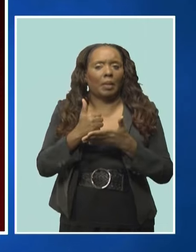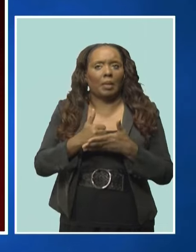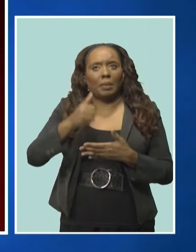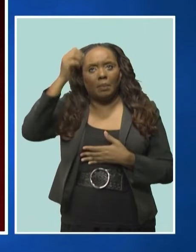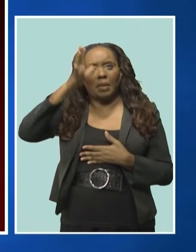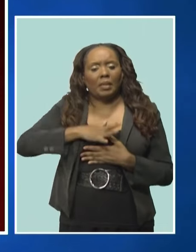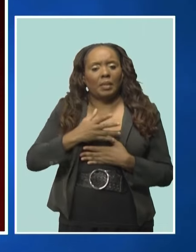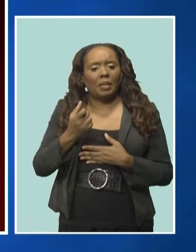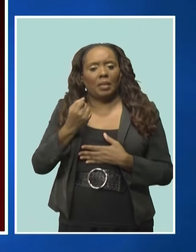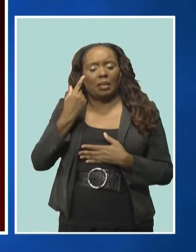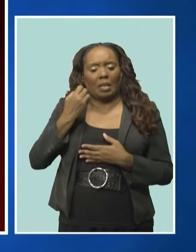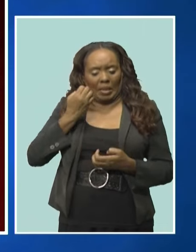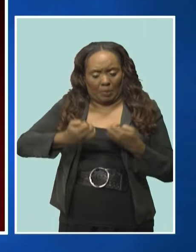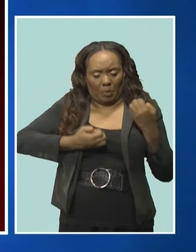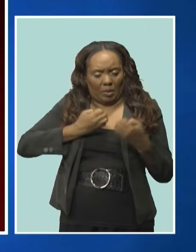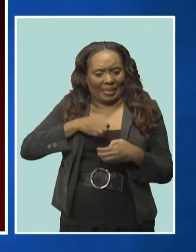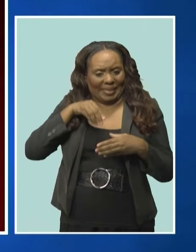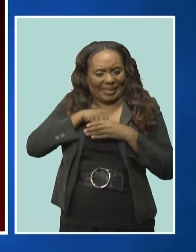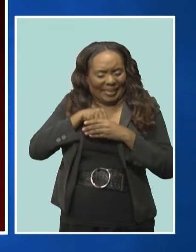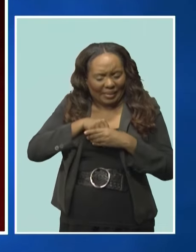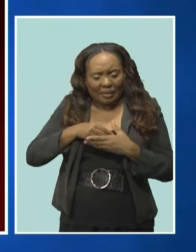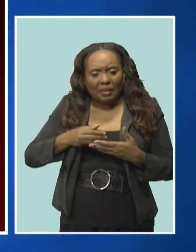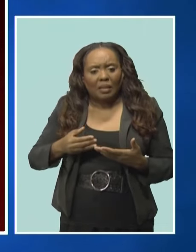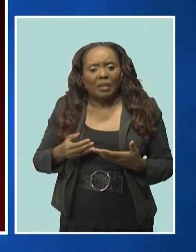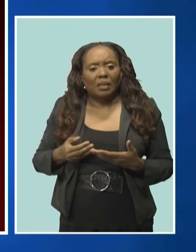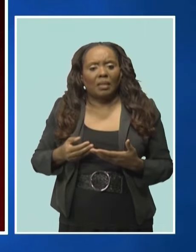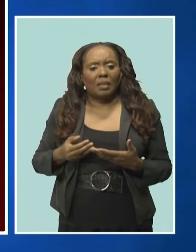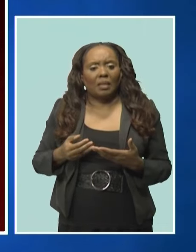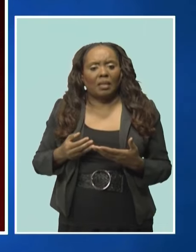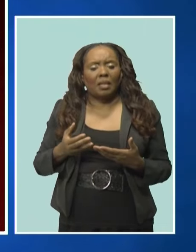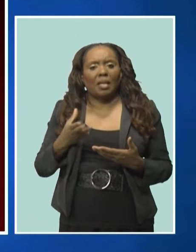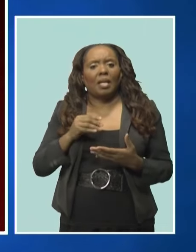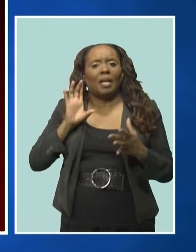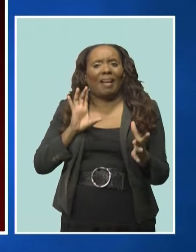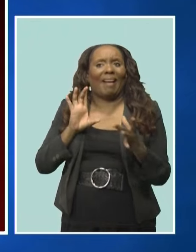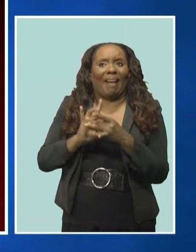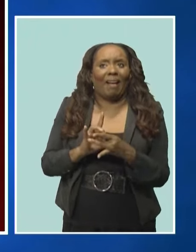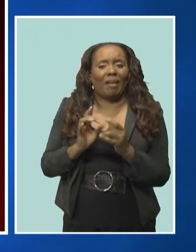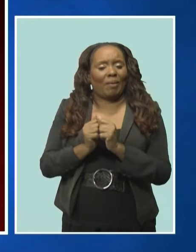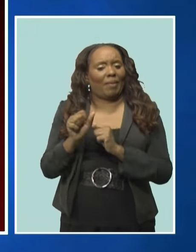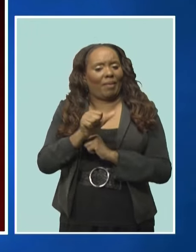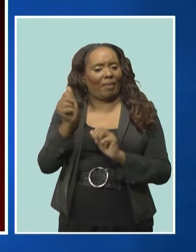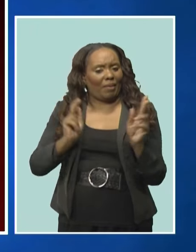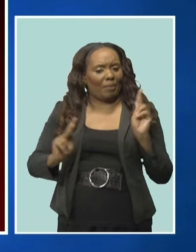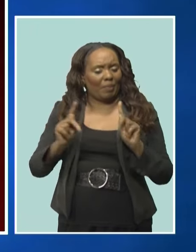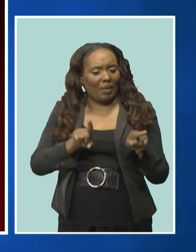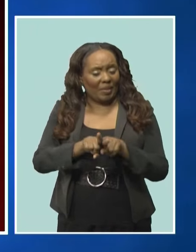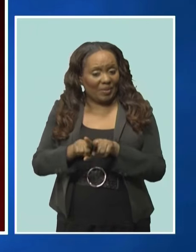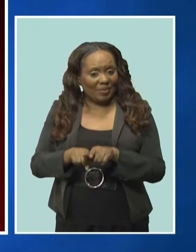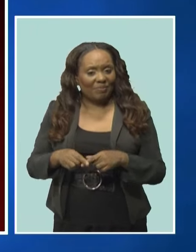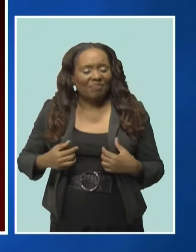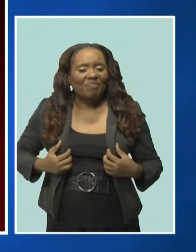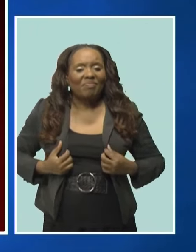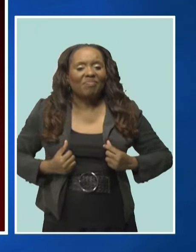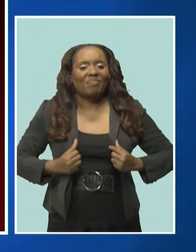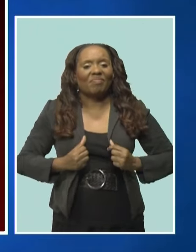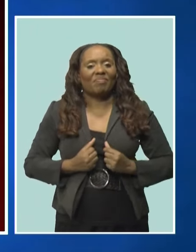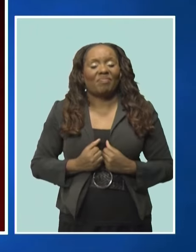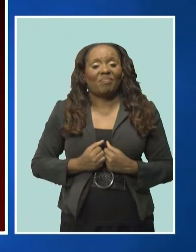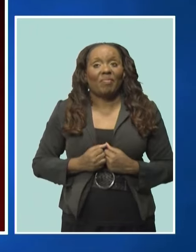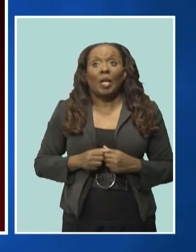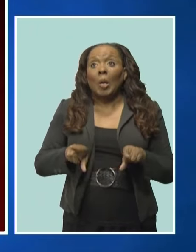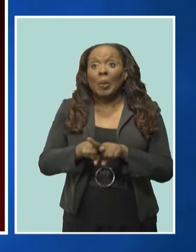part of themselves, and to also be able to sort of connect with just other people as well too. But it's also at the policy level